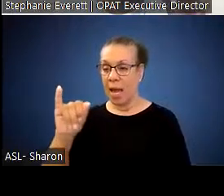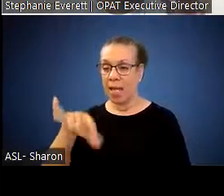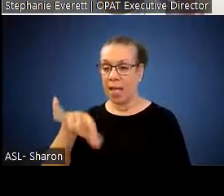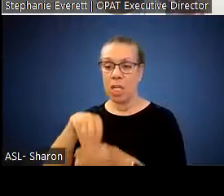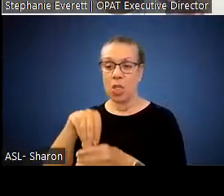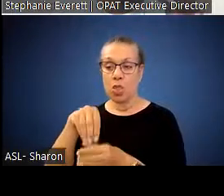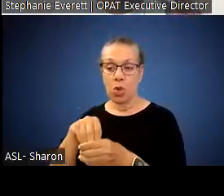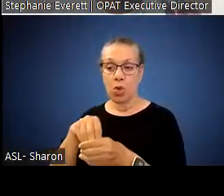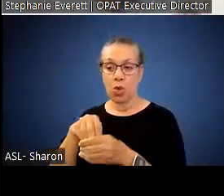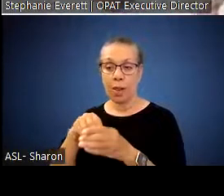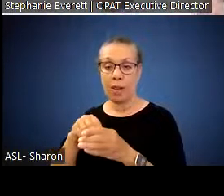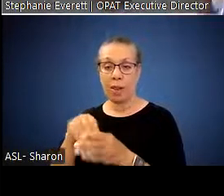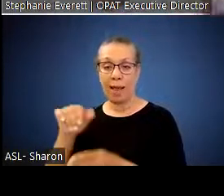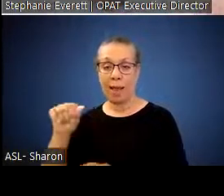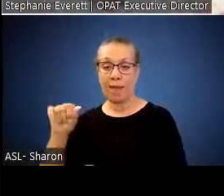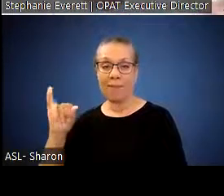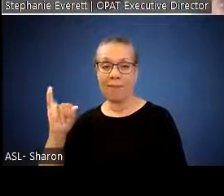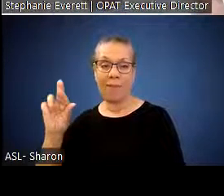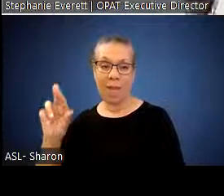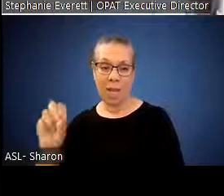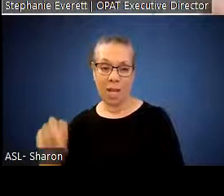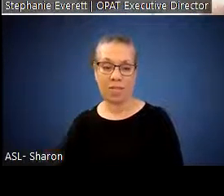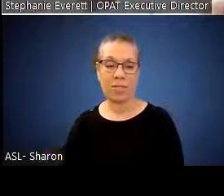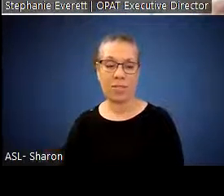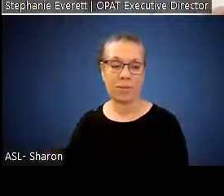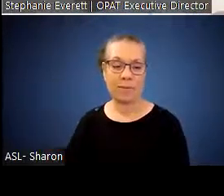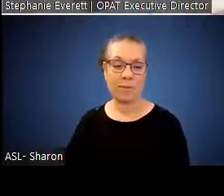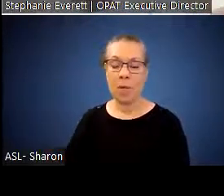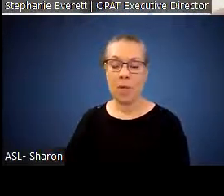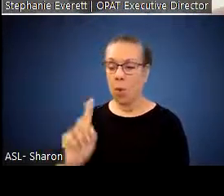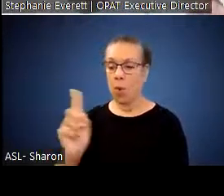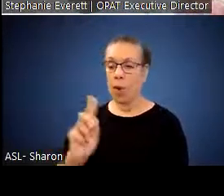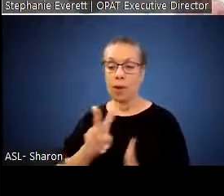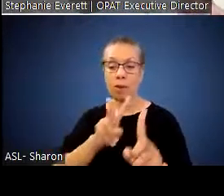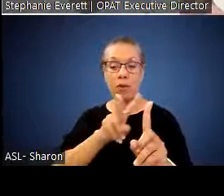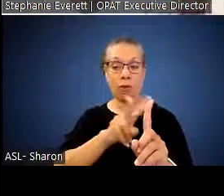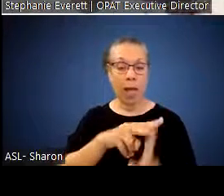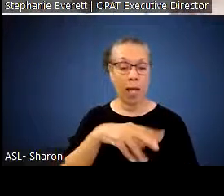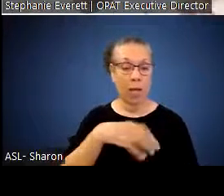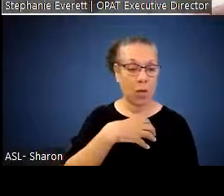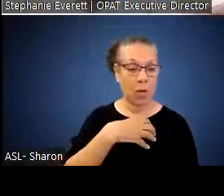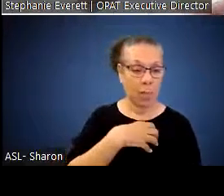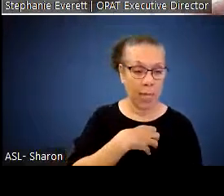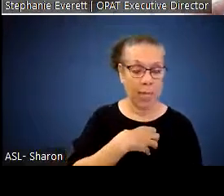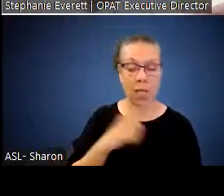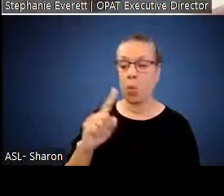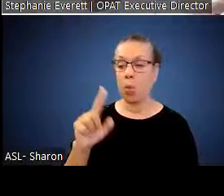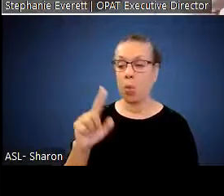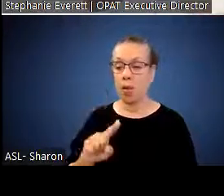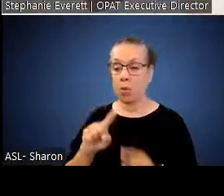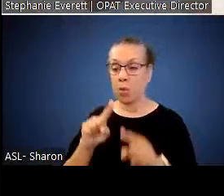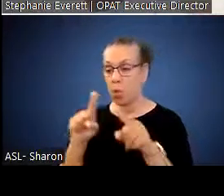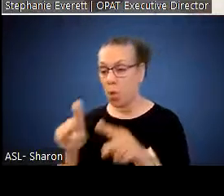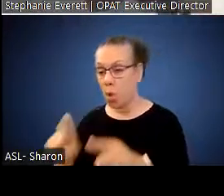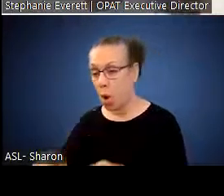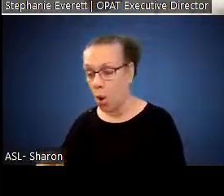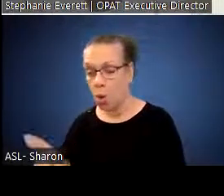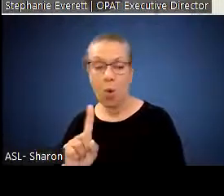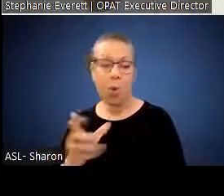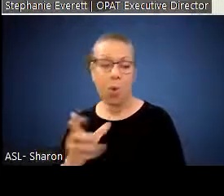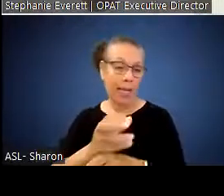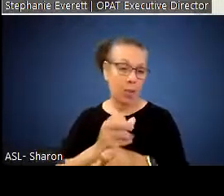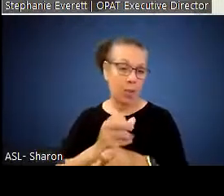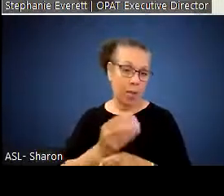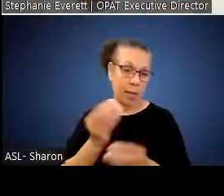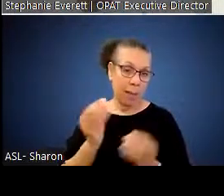this, just where do you file complaints, where you can come in at to get it, and where you can find out more information.